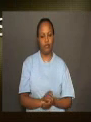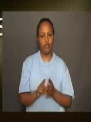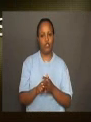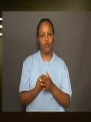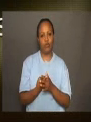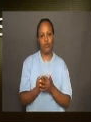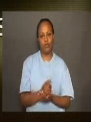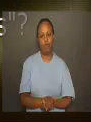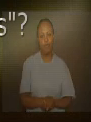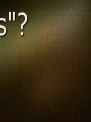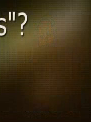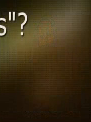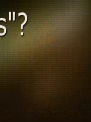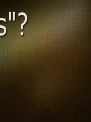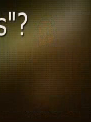Begin.